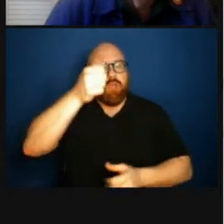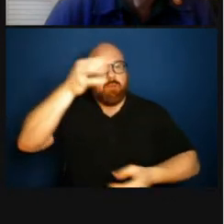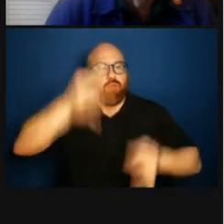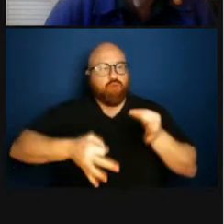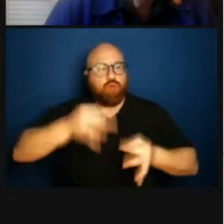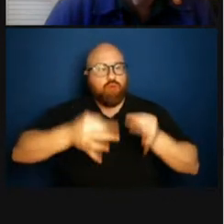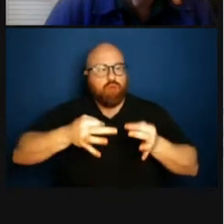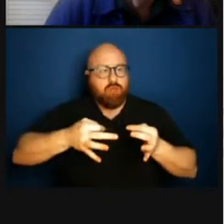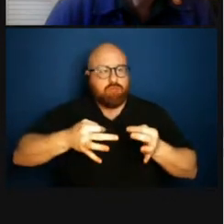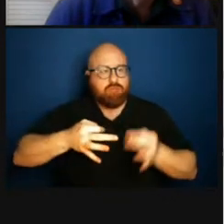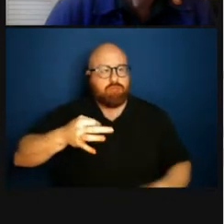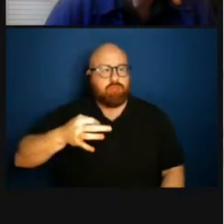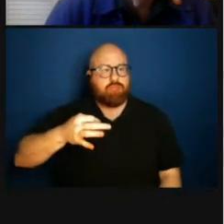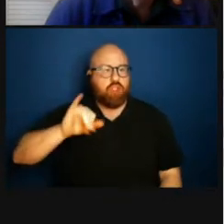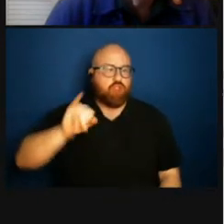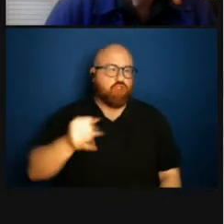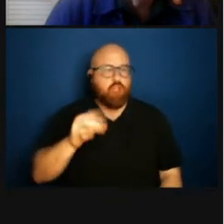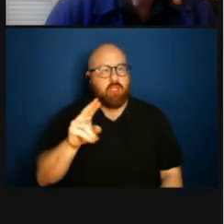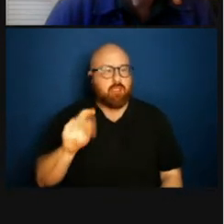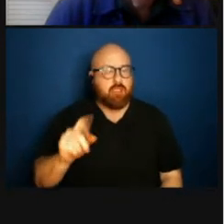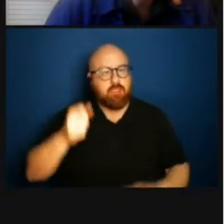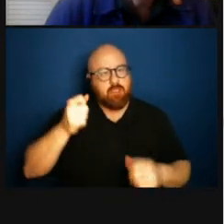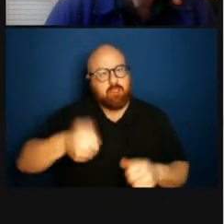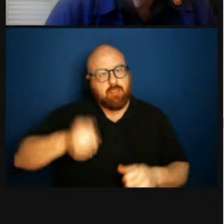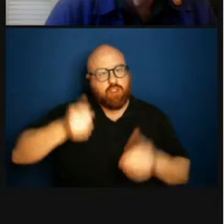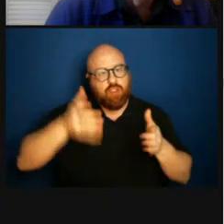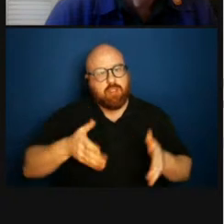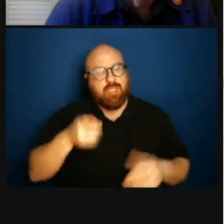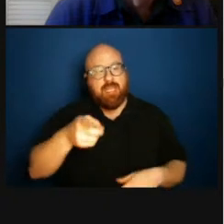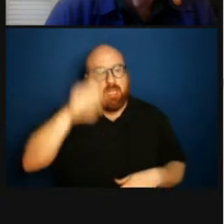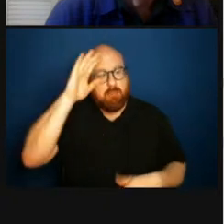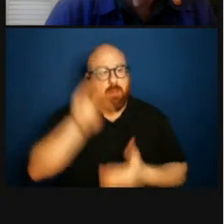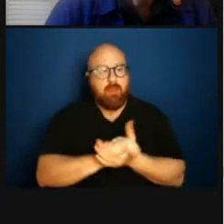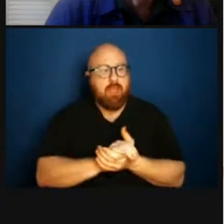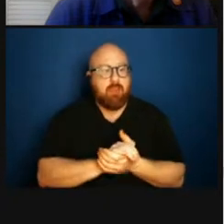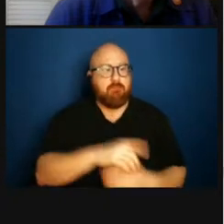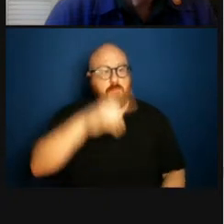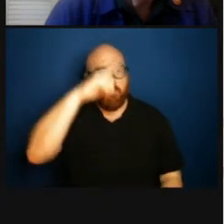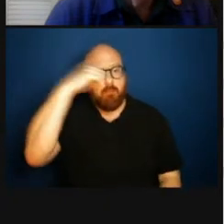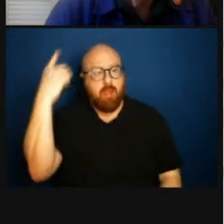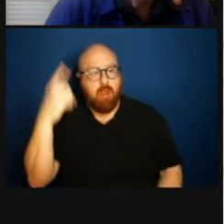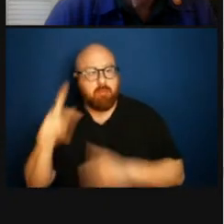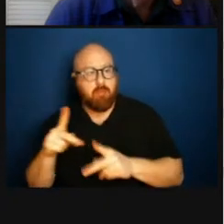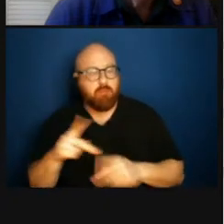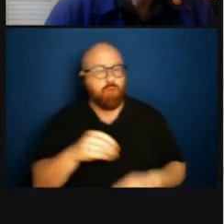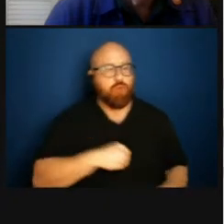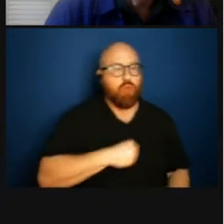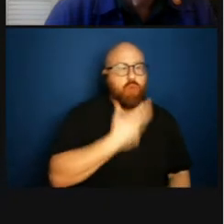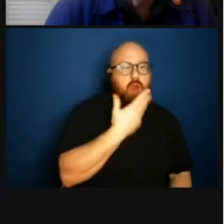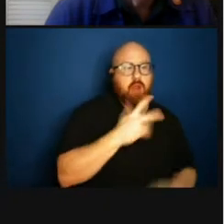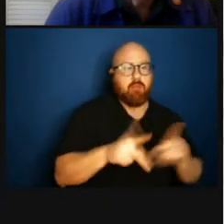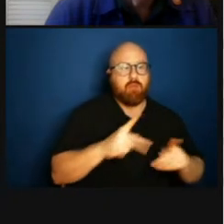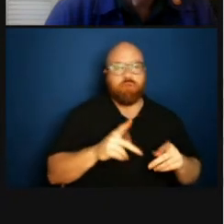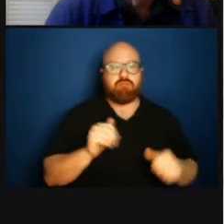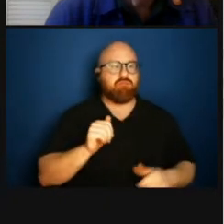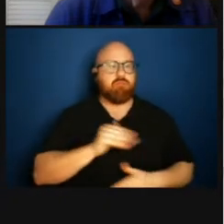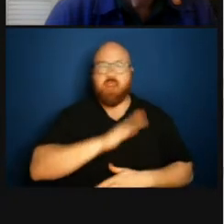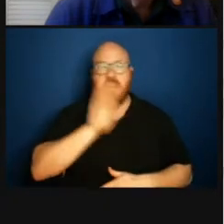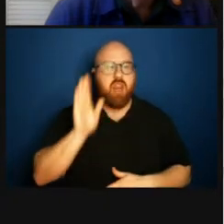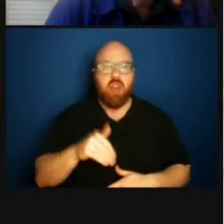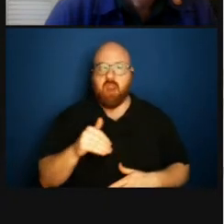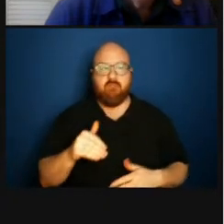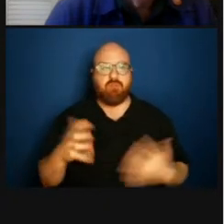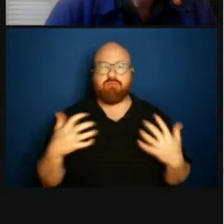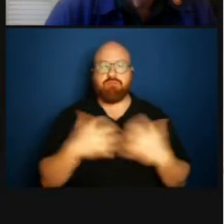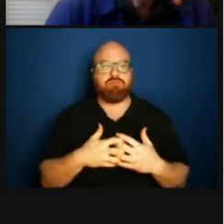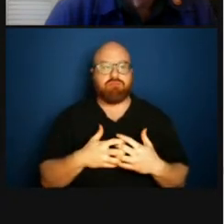He manumitted his slaves, but believed that blacks and whites would never get along. So the result was the 1857